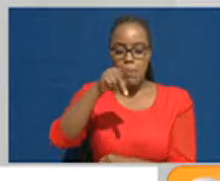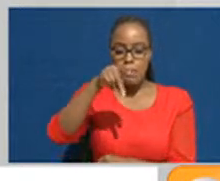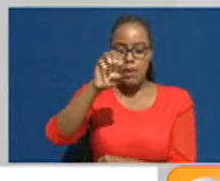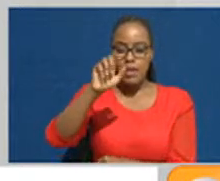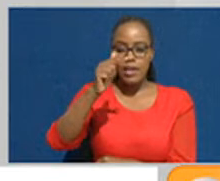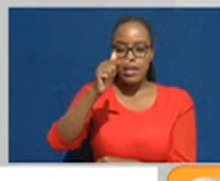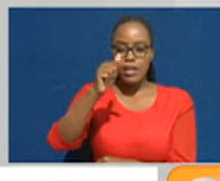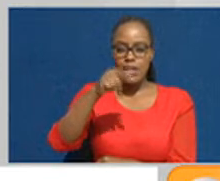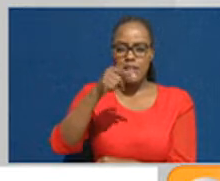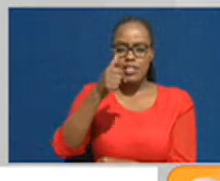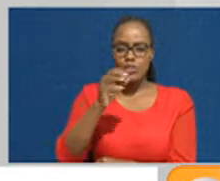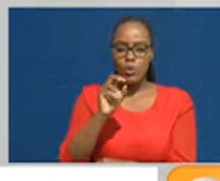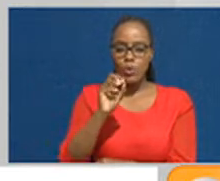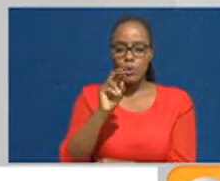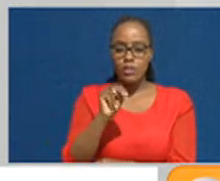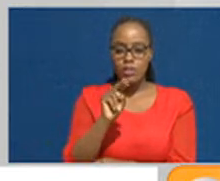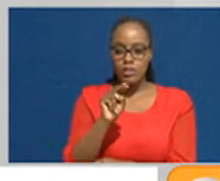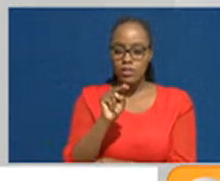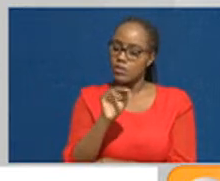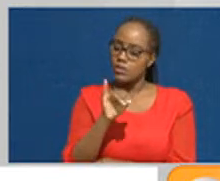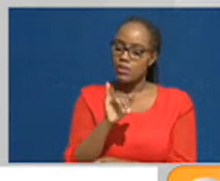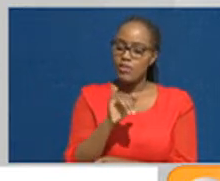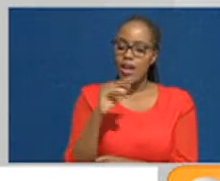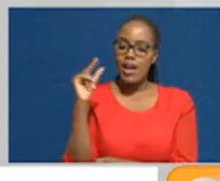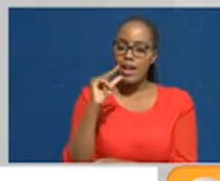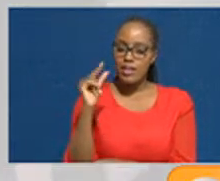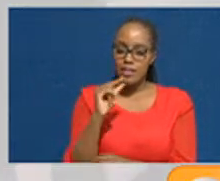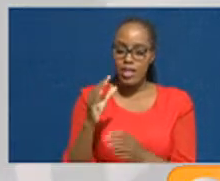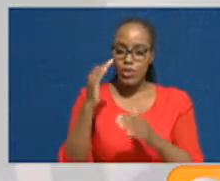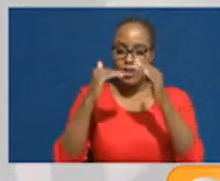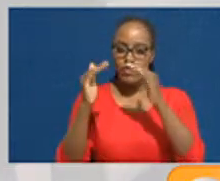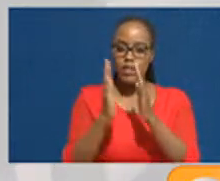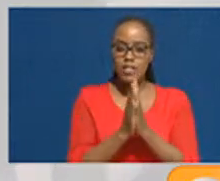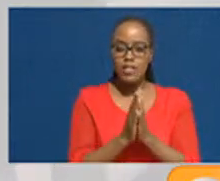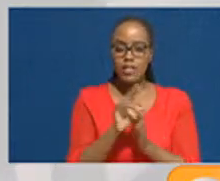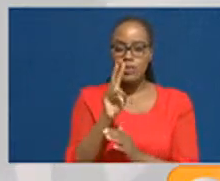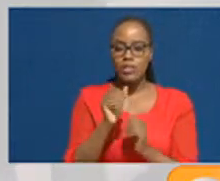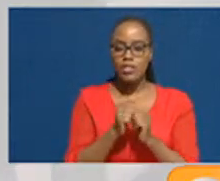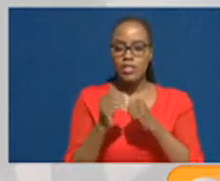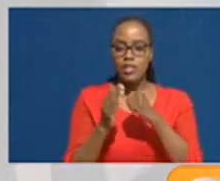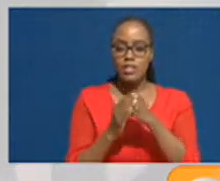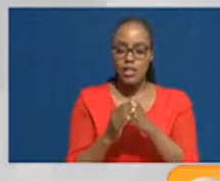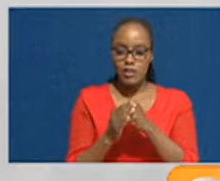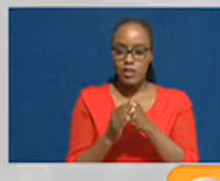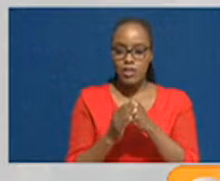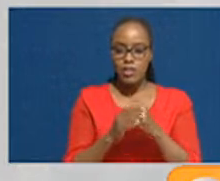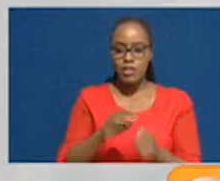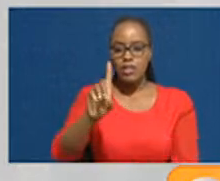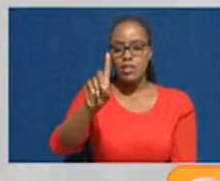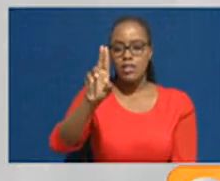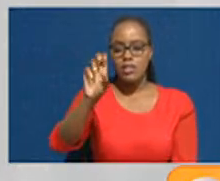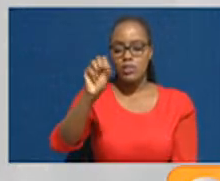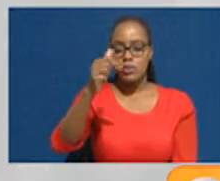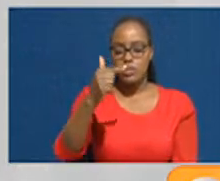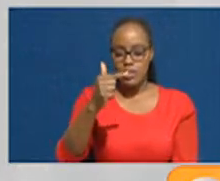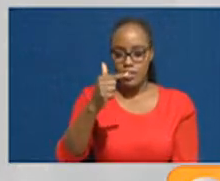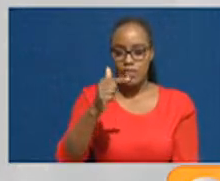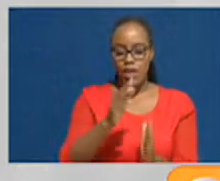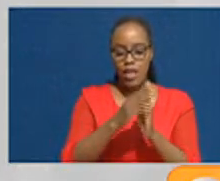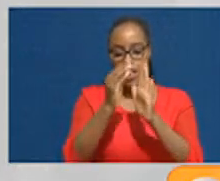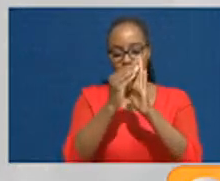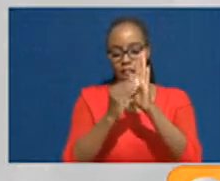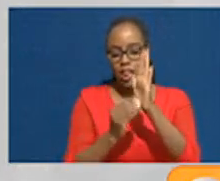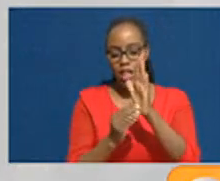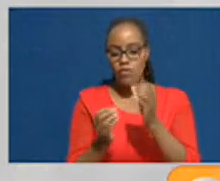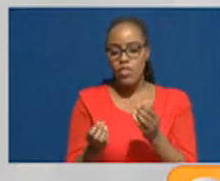Lamu, 2015 Garissa University attack, to the 2019 Dusit D2 terror attack, the list of these